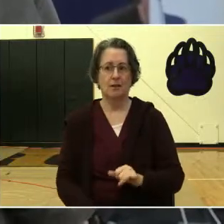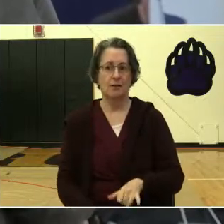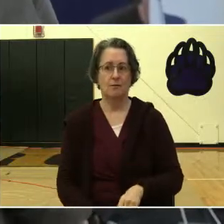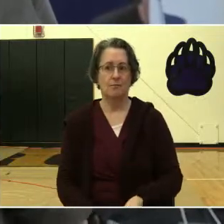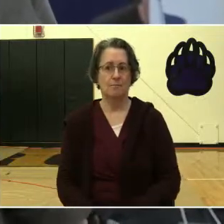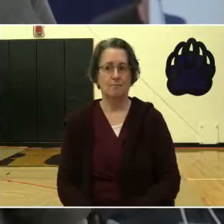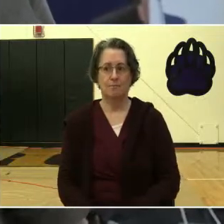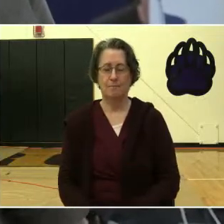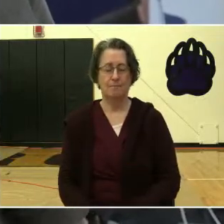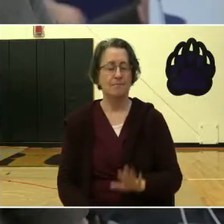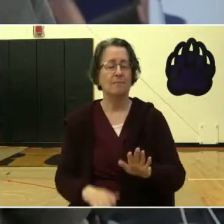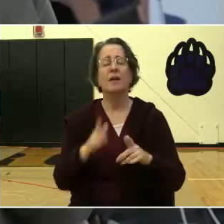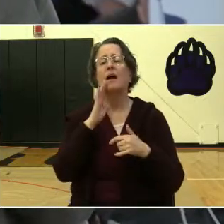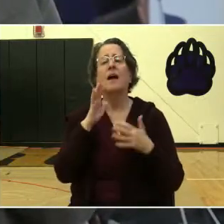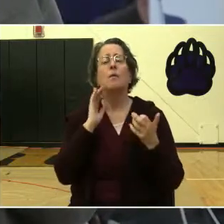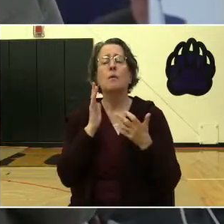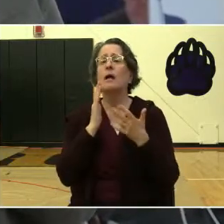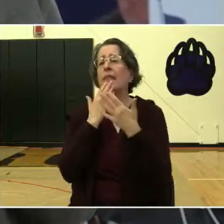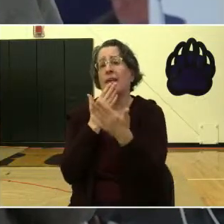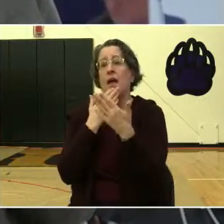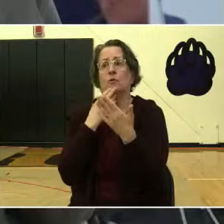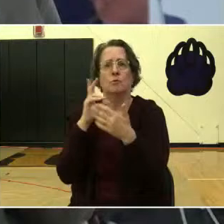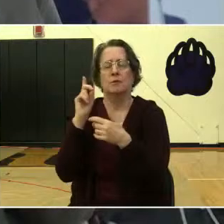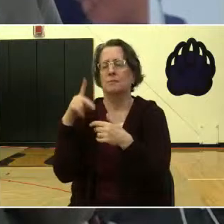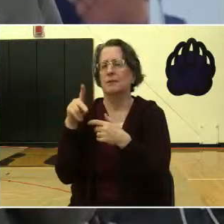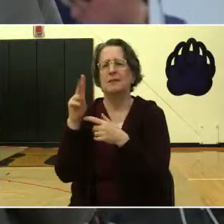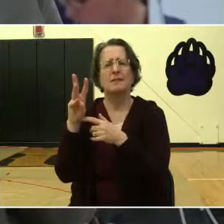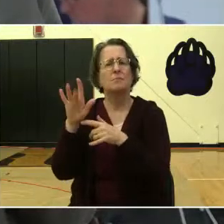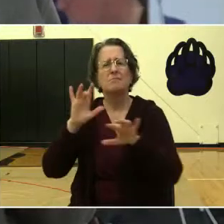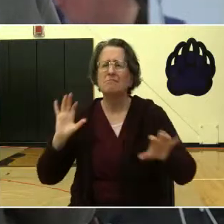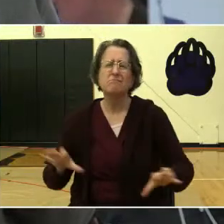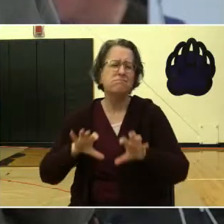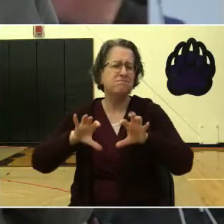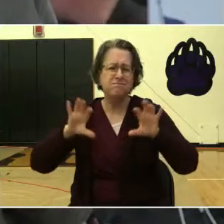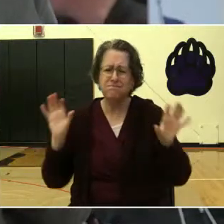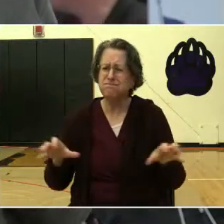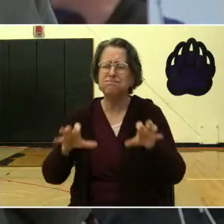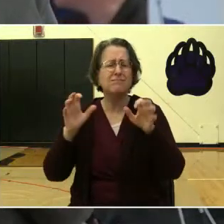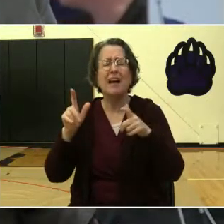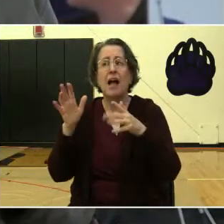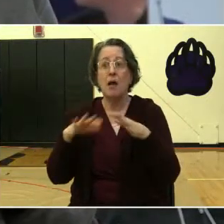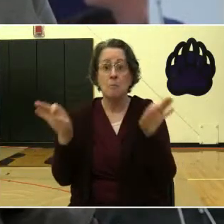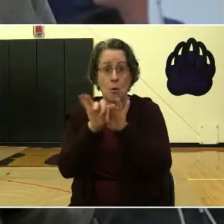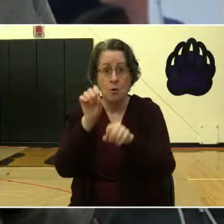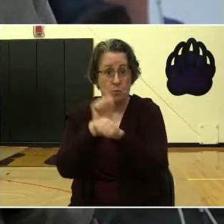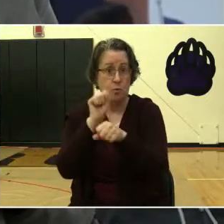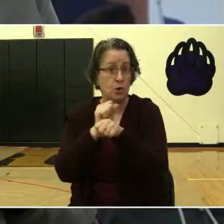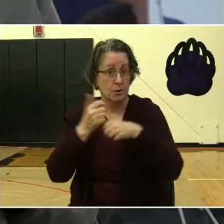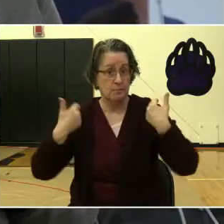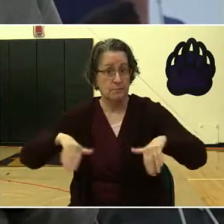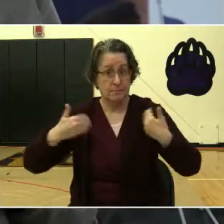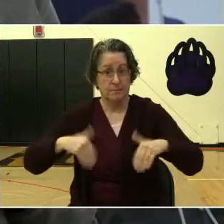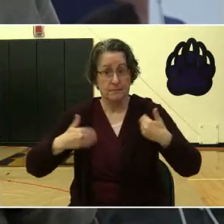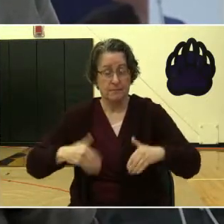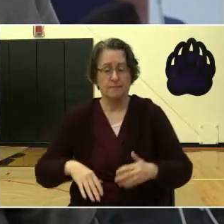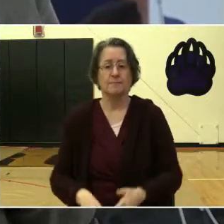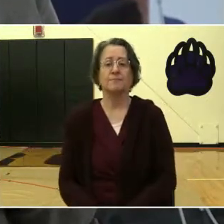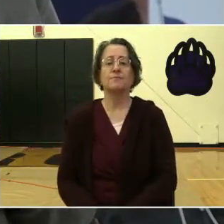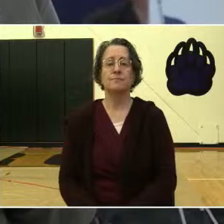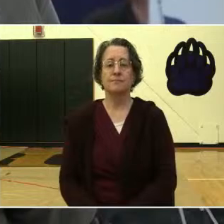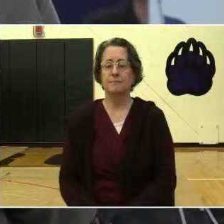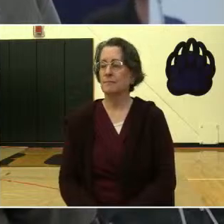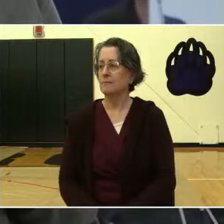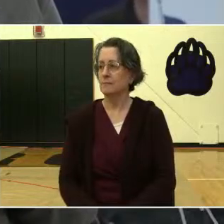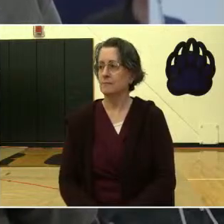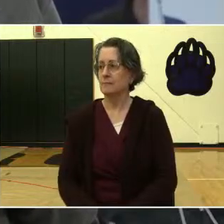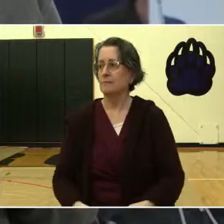um I want to thank the Department of Public Works for the work they do it's extremely important and I just want to bring everybody's attention an